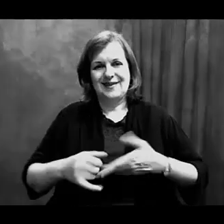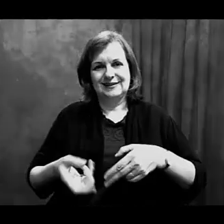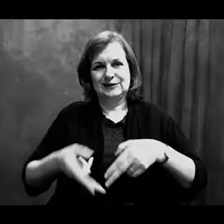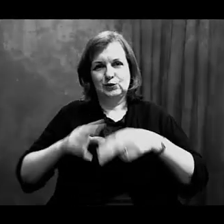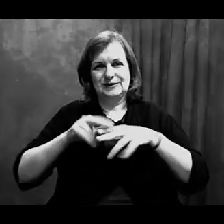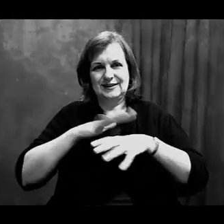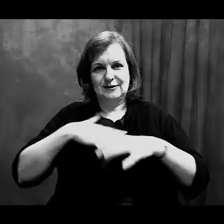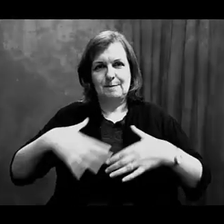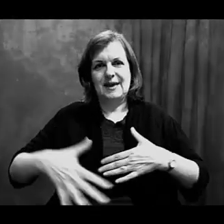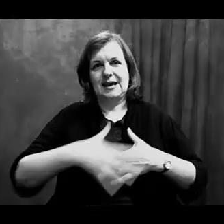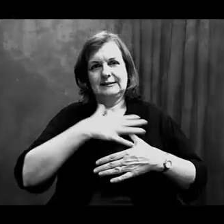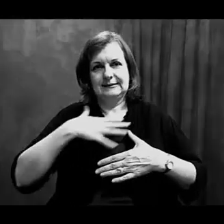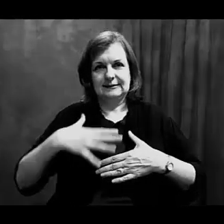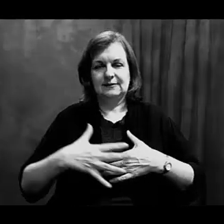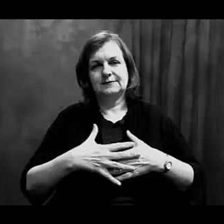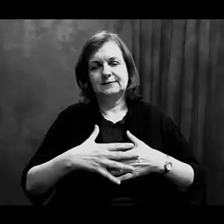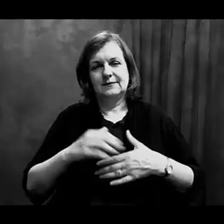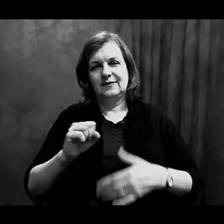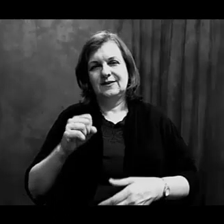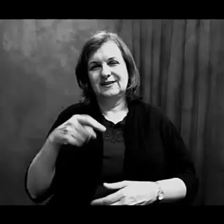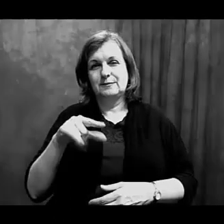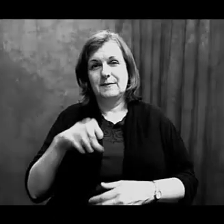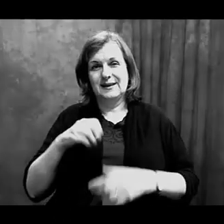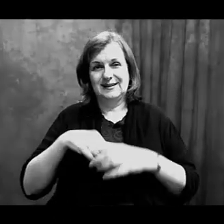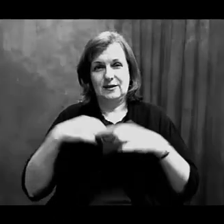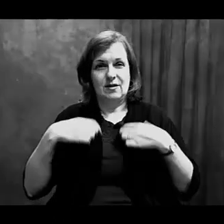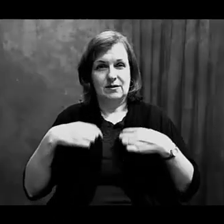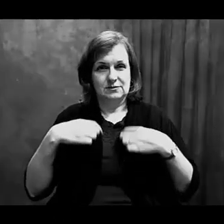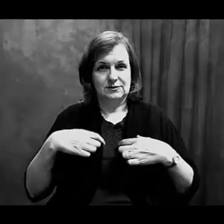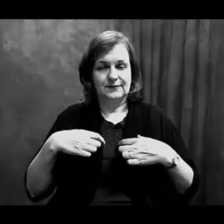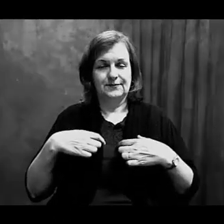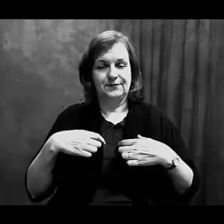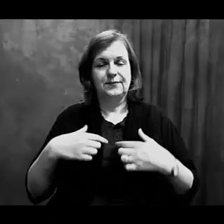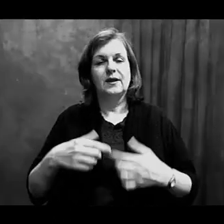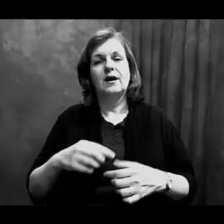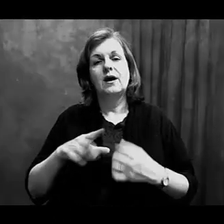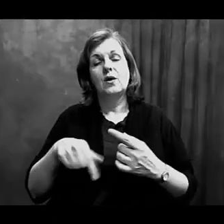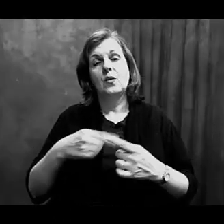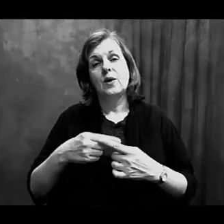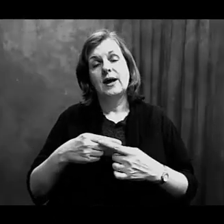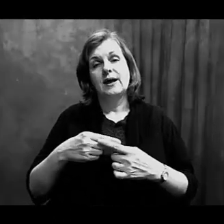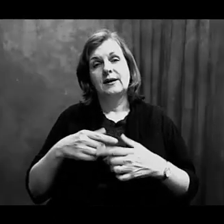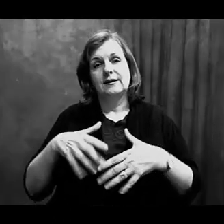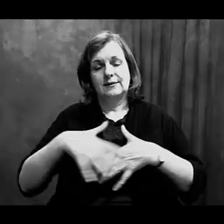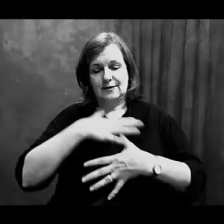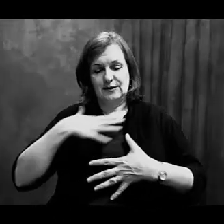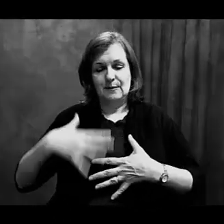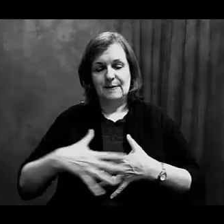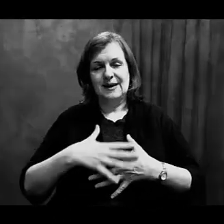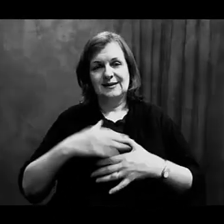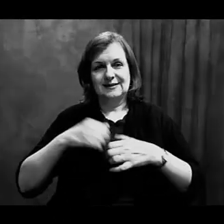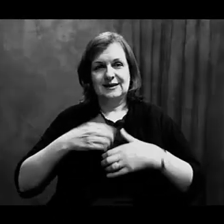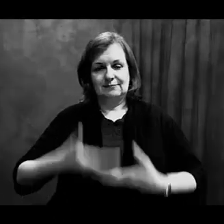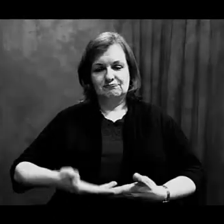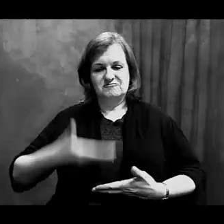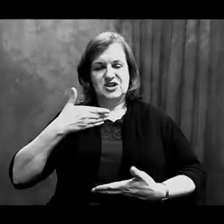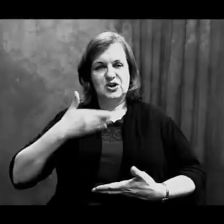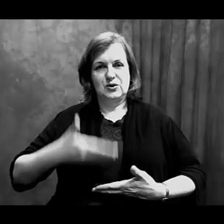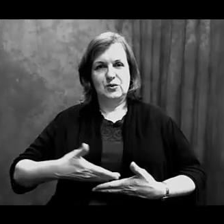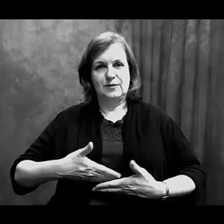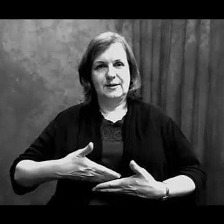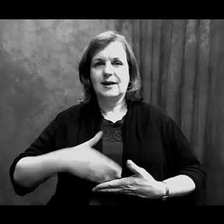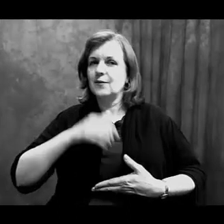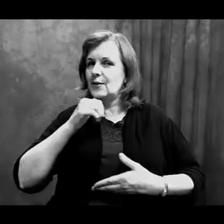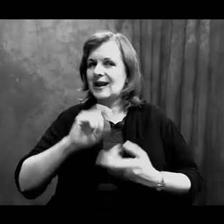cavity or in your thorax. When we increase that space in your chest